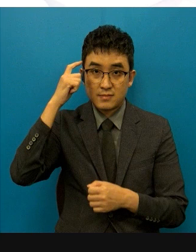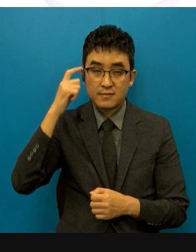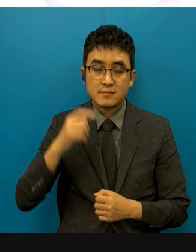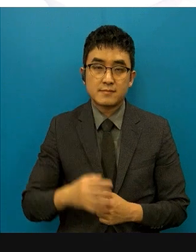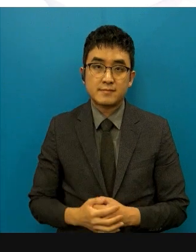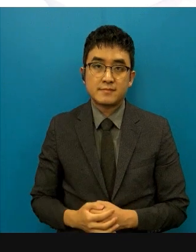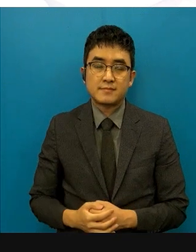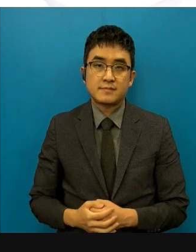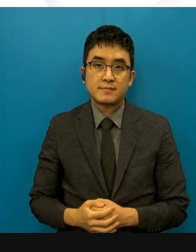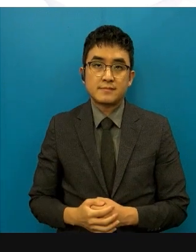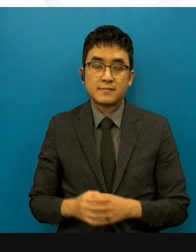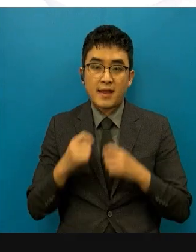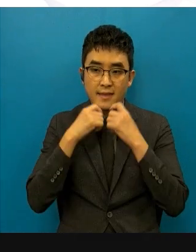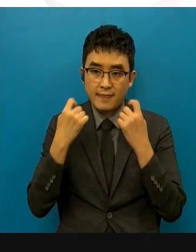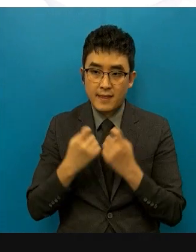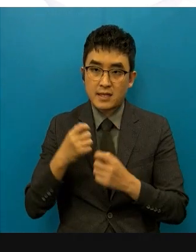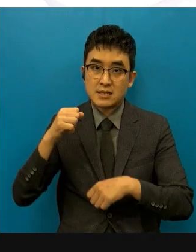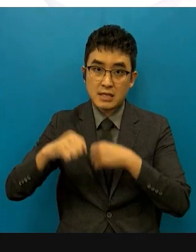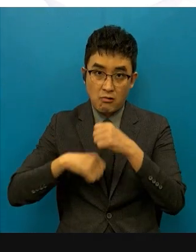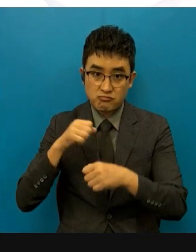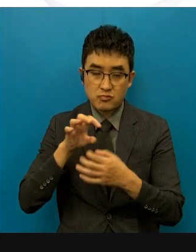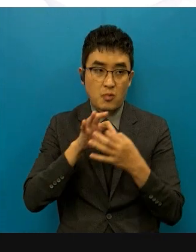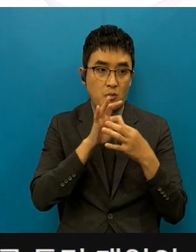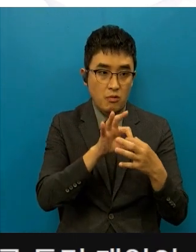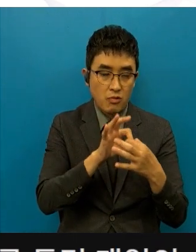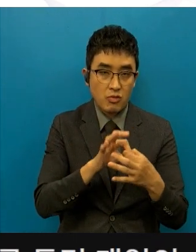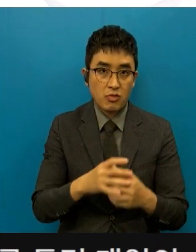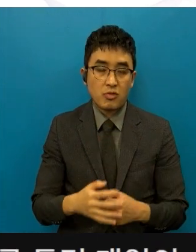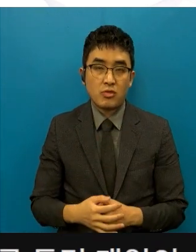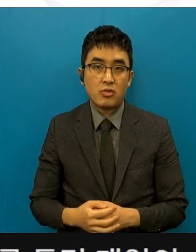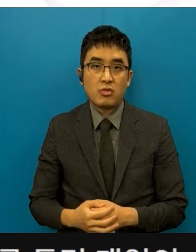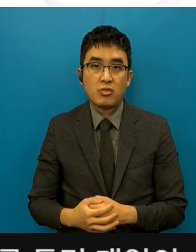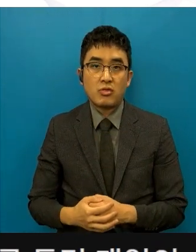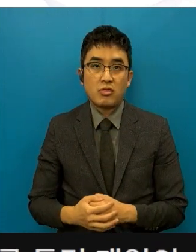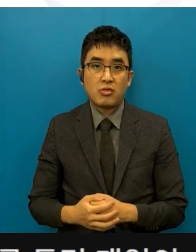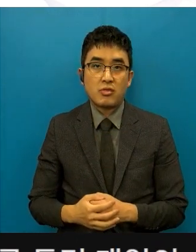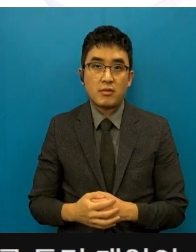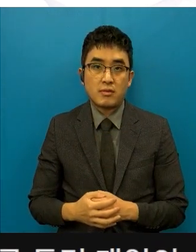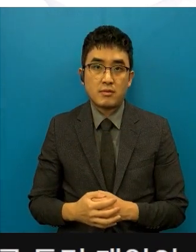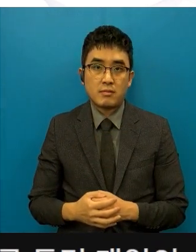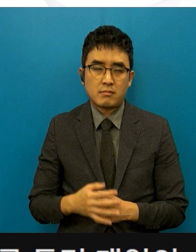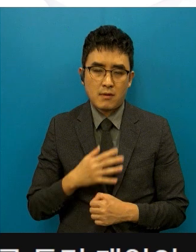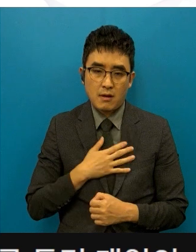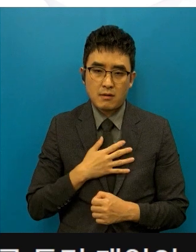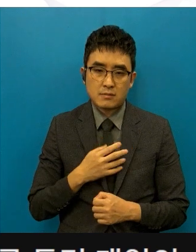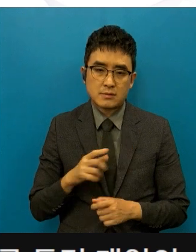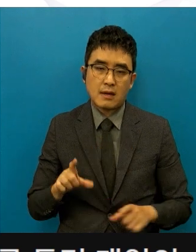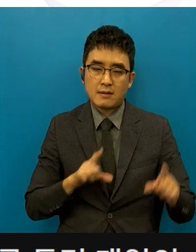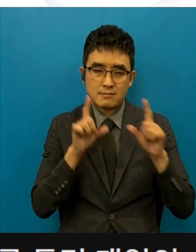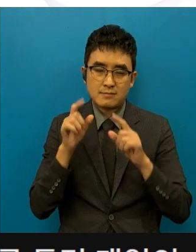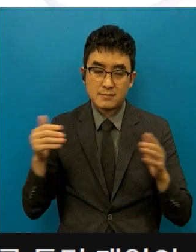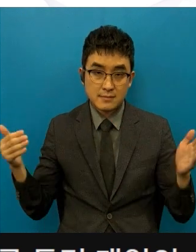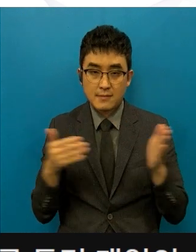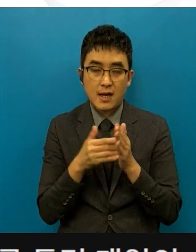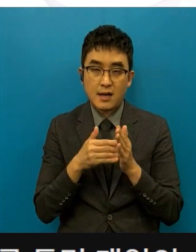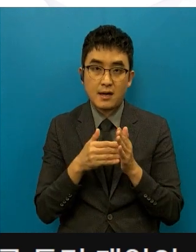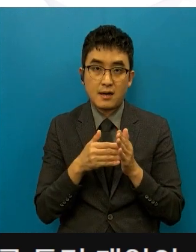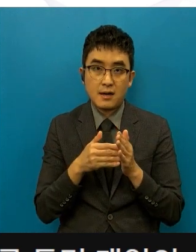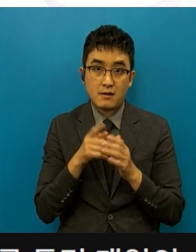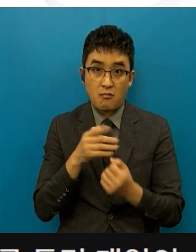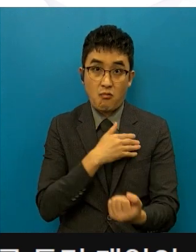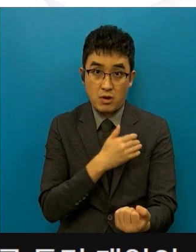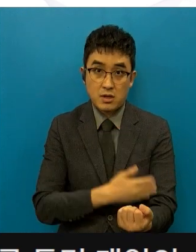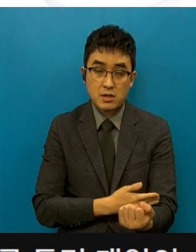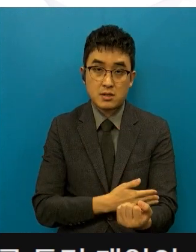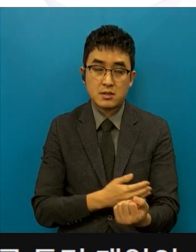to end one's own life must be balanced against the state's positive obligation under the right to life,